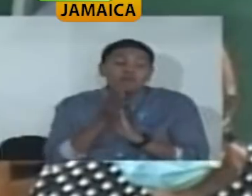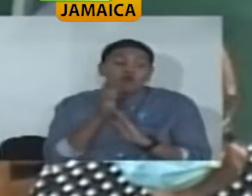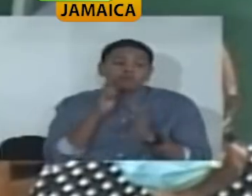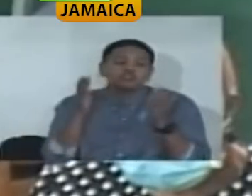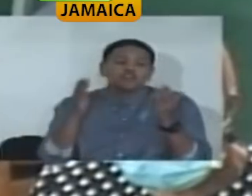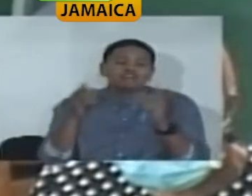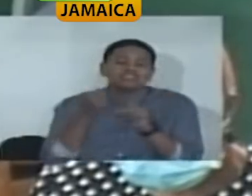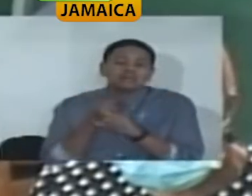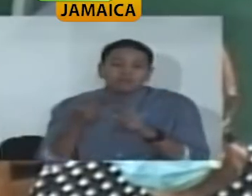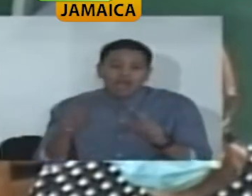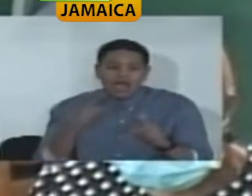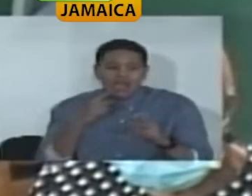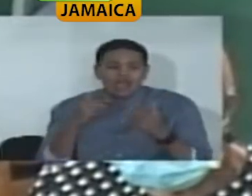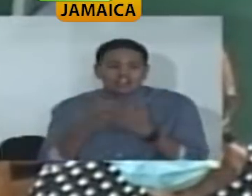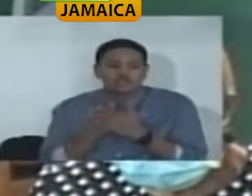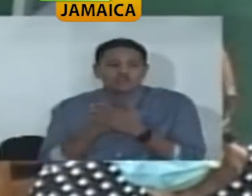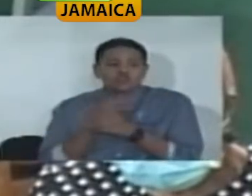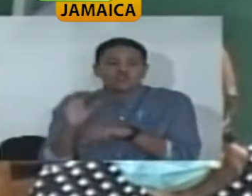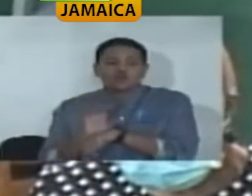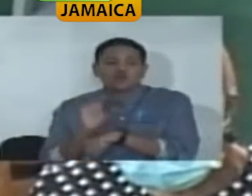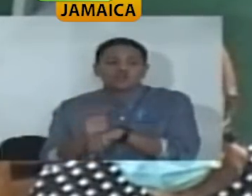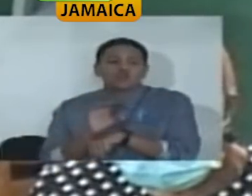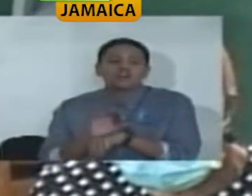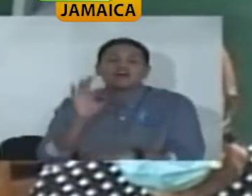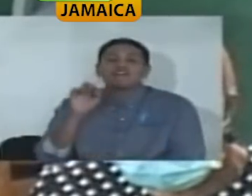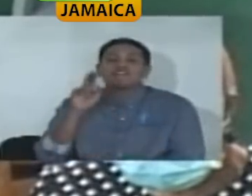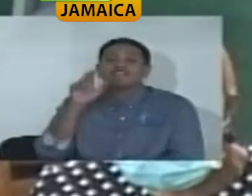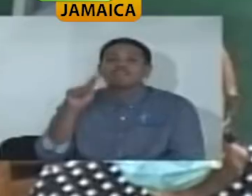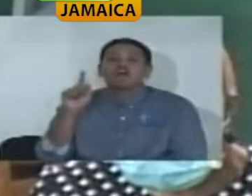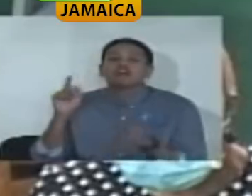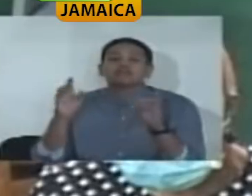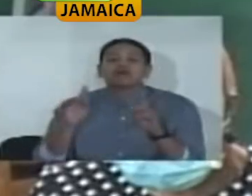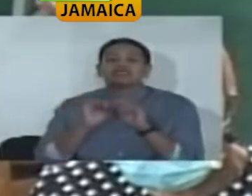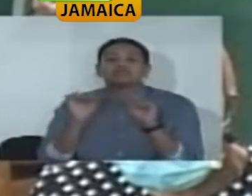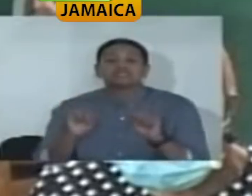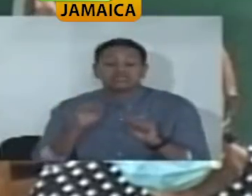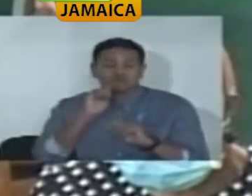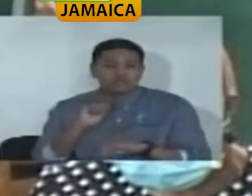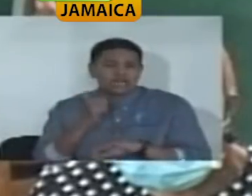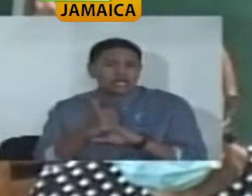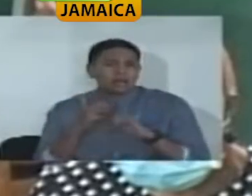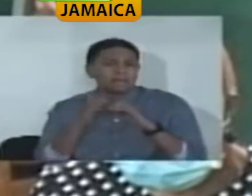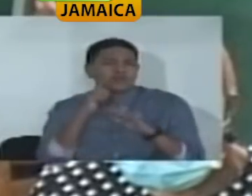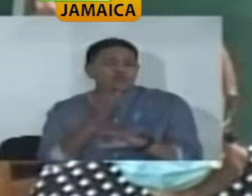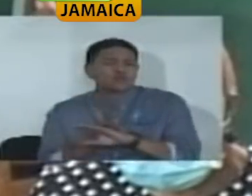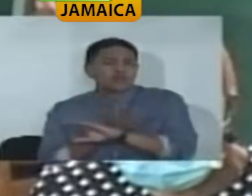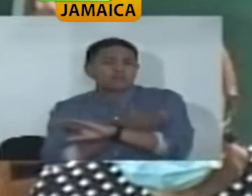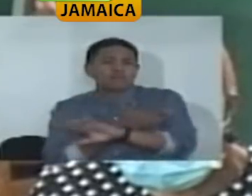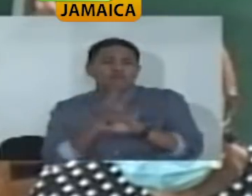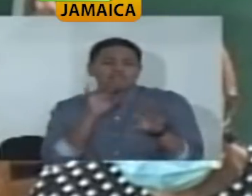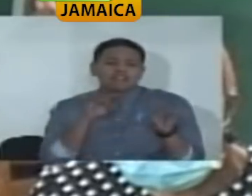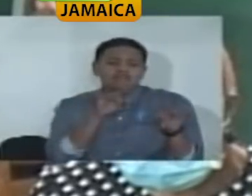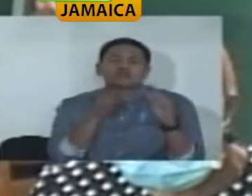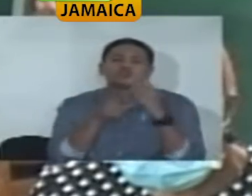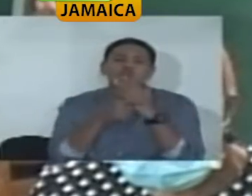service-affecting. A new computerized fault management system has also been implemented to improve efficiency,